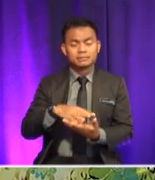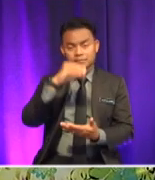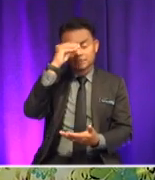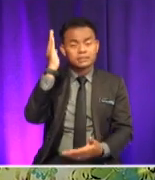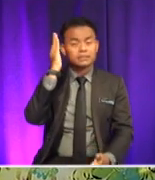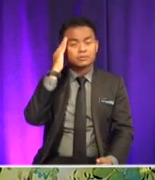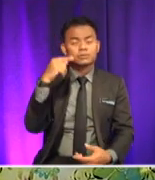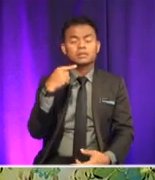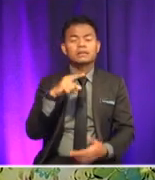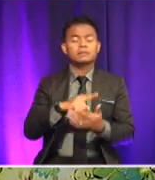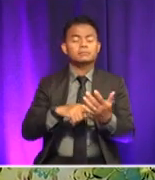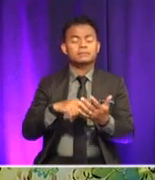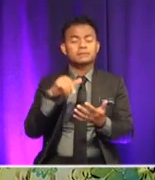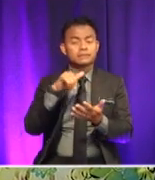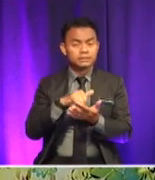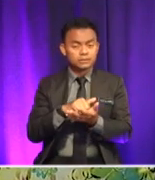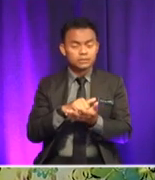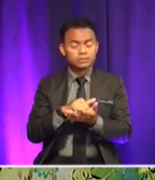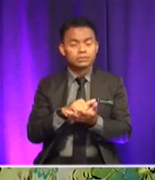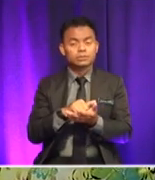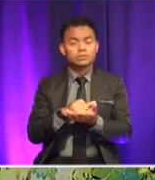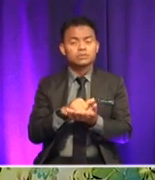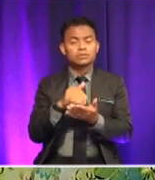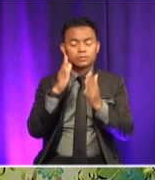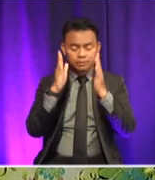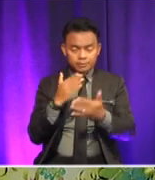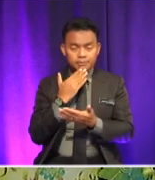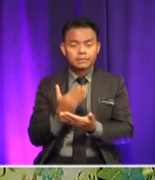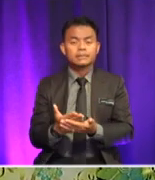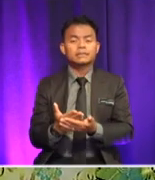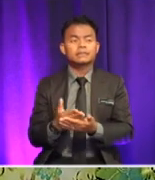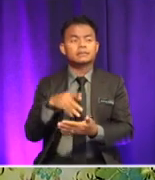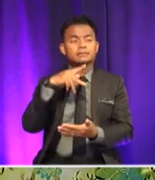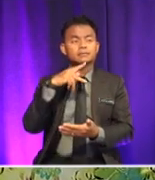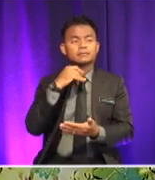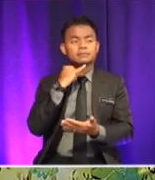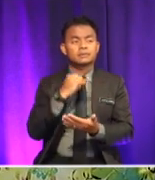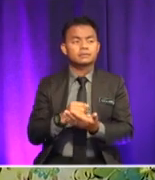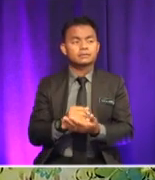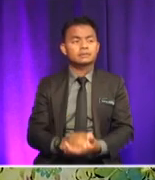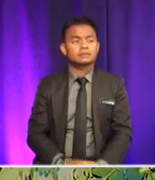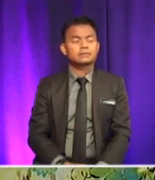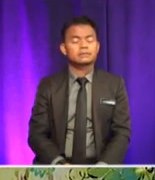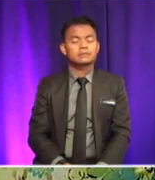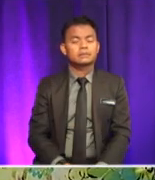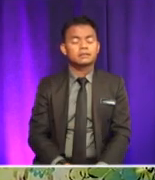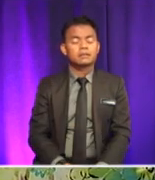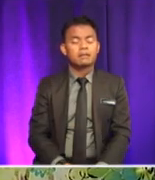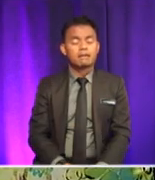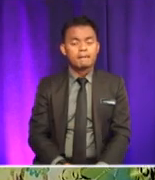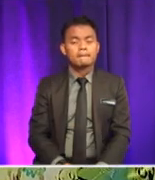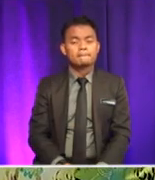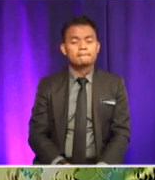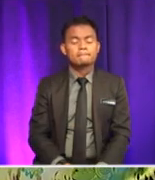what protagonist and antagonist is. Just to refresh your mind, protagonist is the hero, antagonist is the villain.